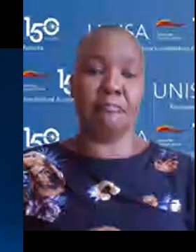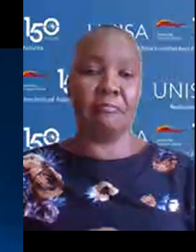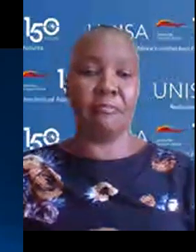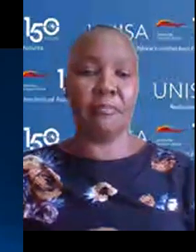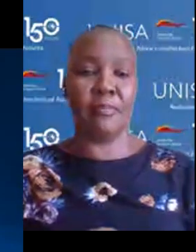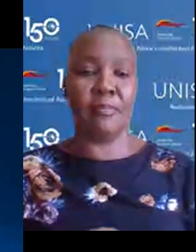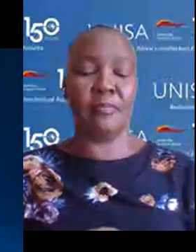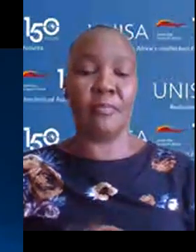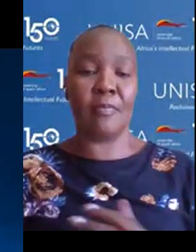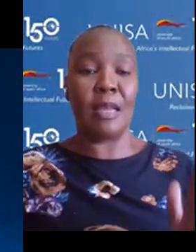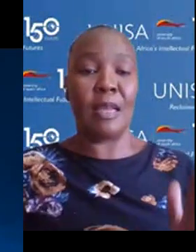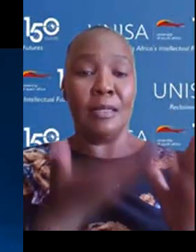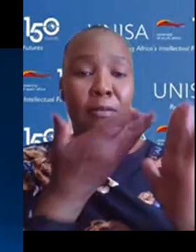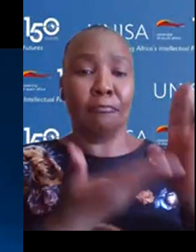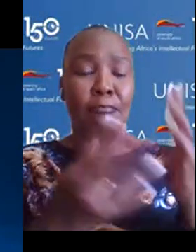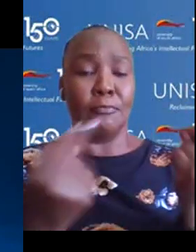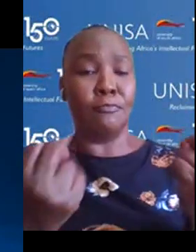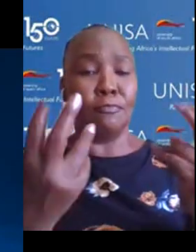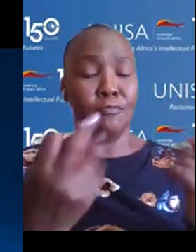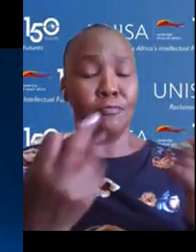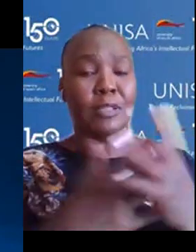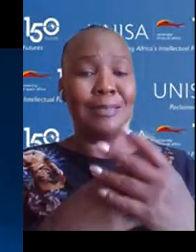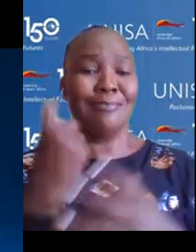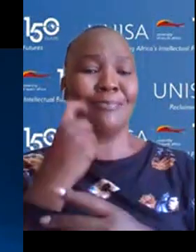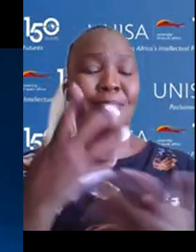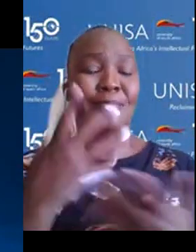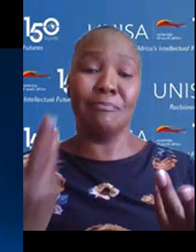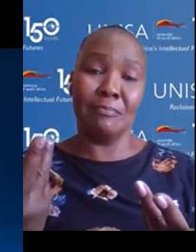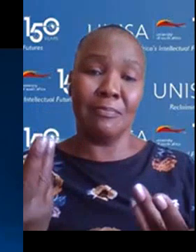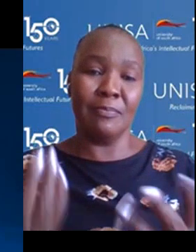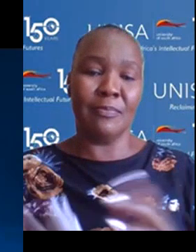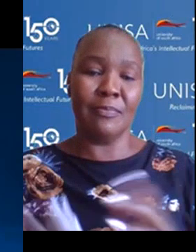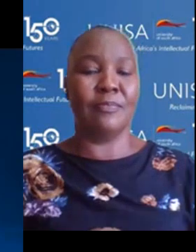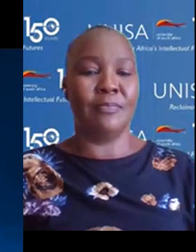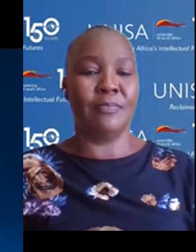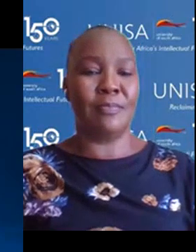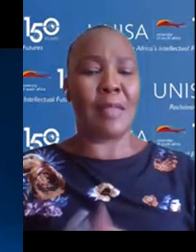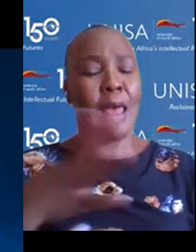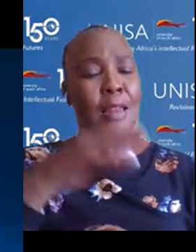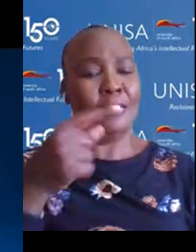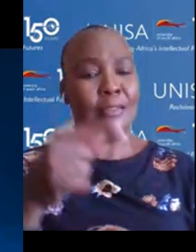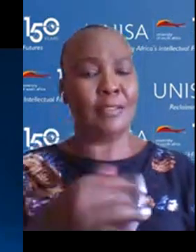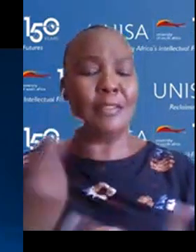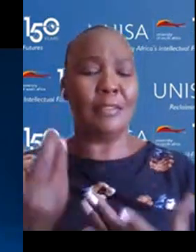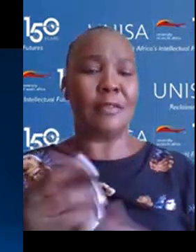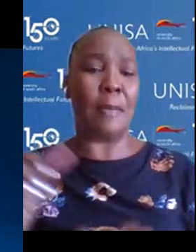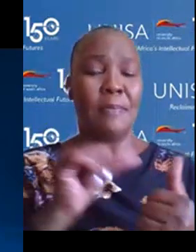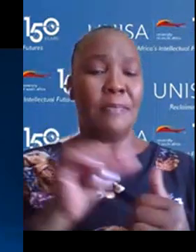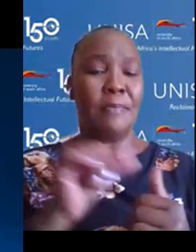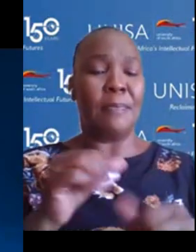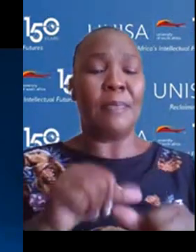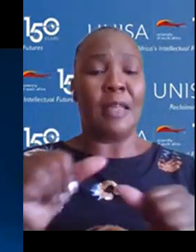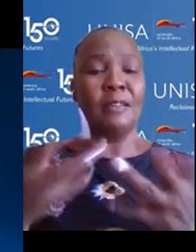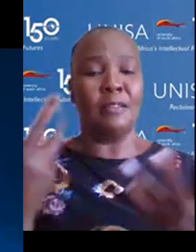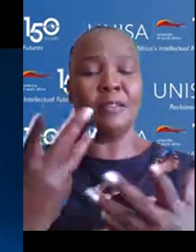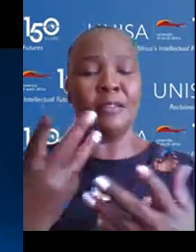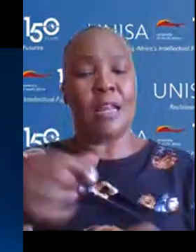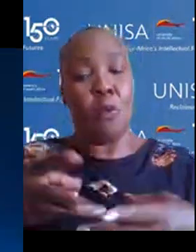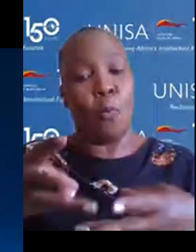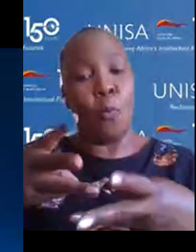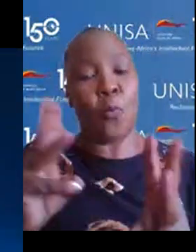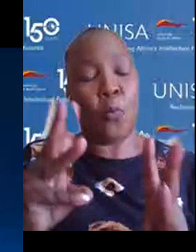And here it is in the new folder. That was pretty easy. Actually, I like it back in that other folder better. Another way to move files